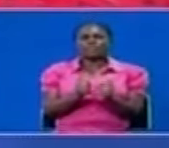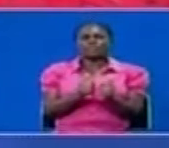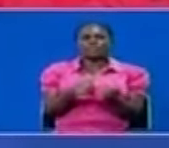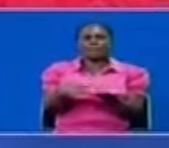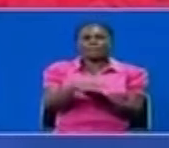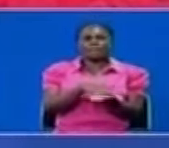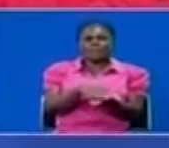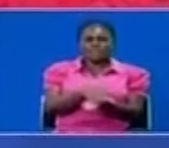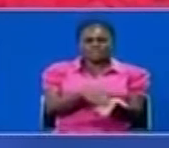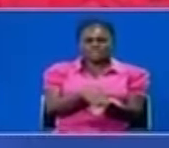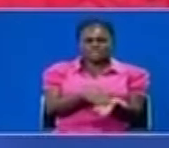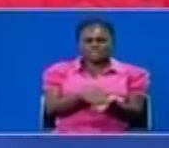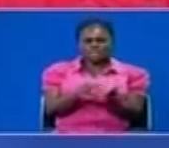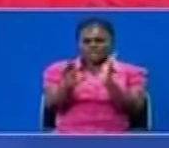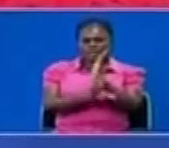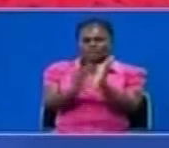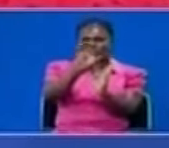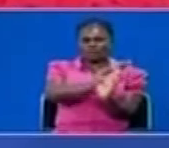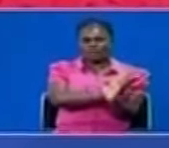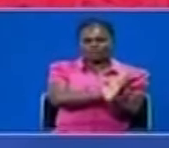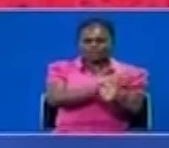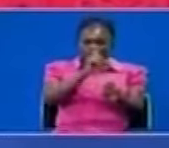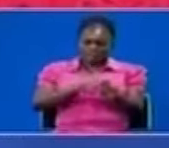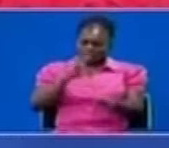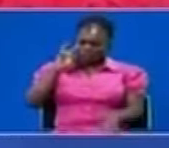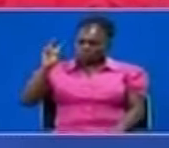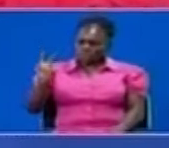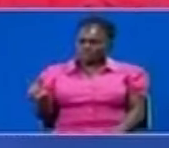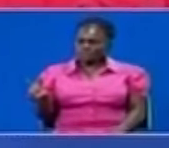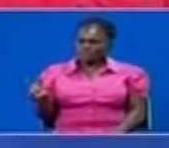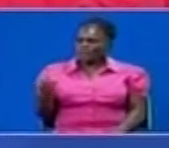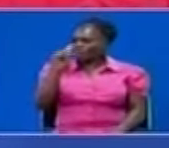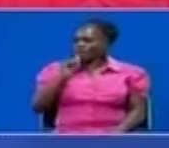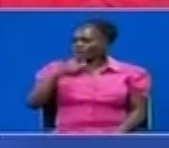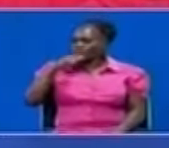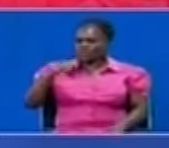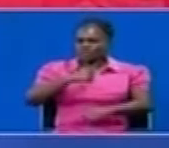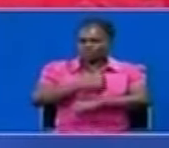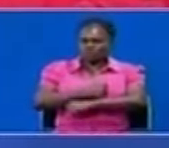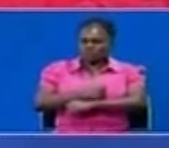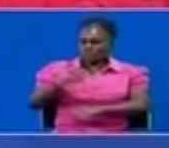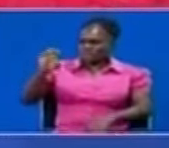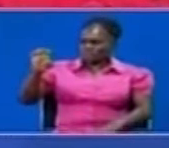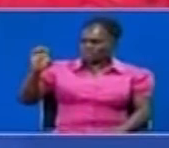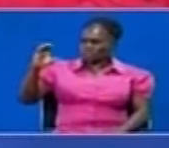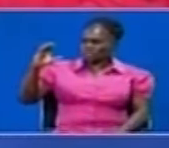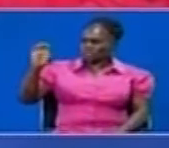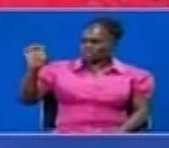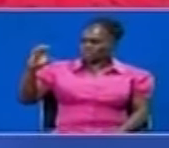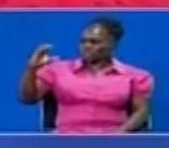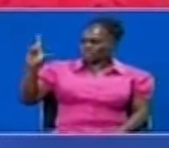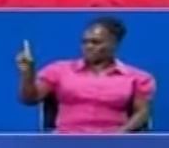competency-based curriculum. When you look at the private schools, the ECD is the most